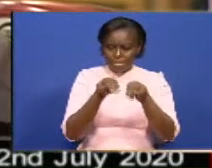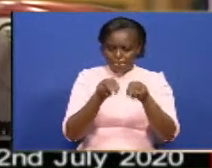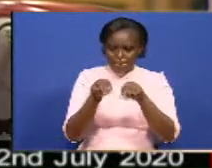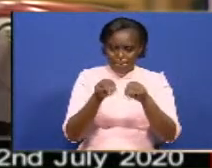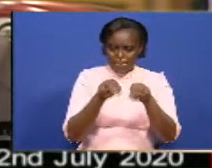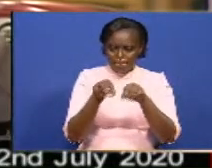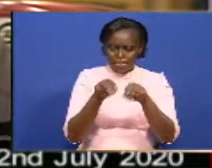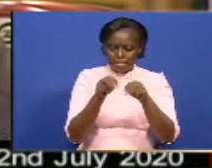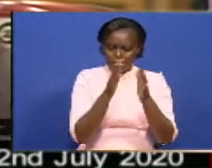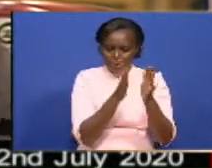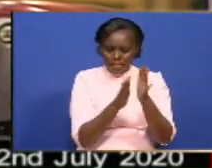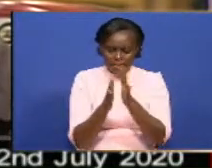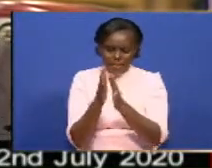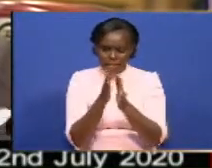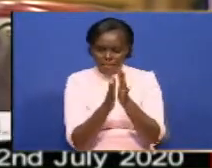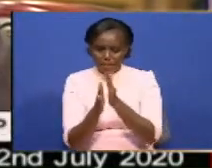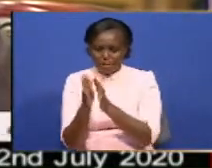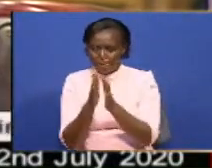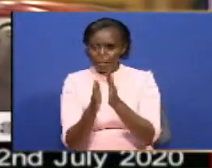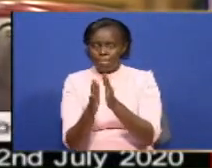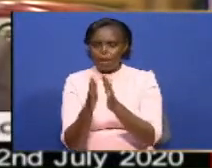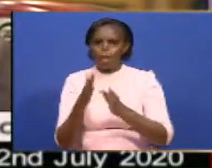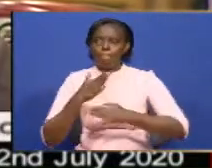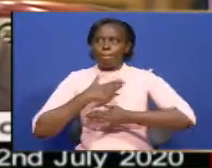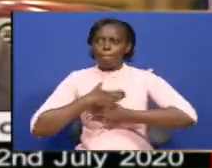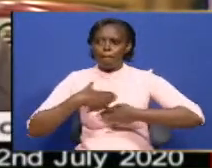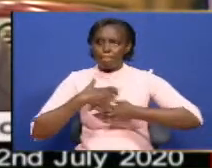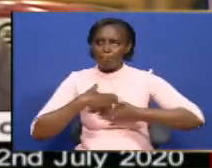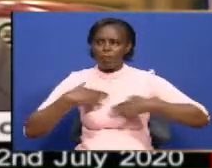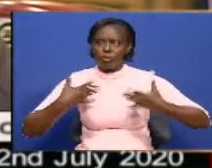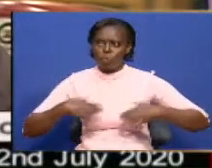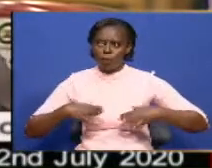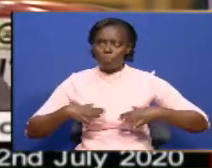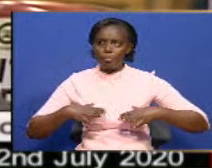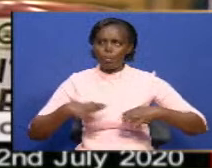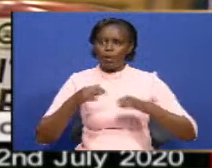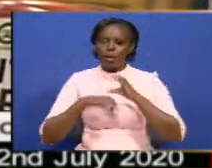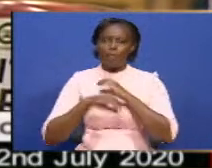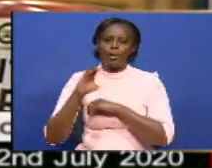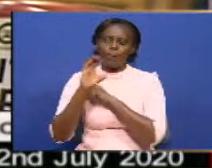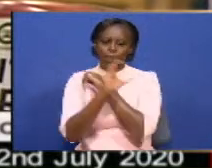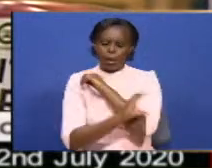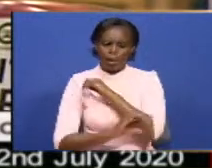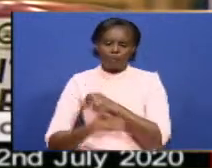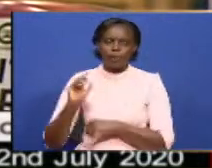and organization of refugees in our country.